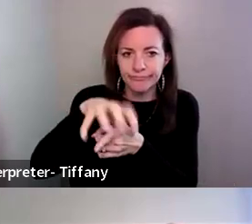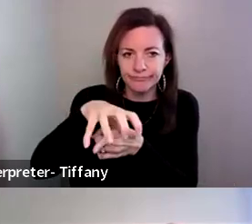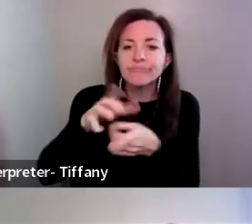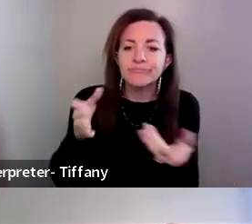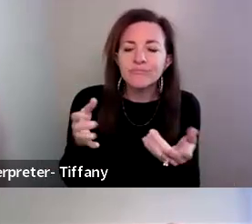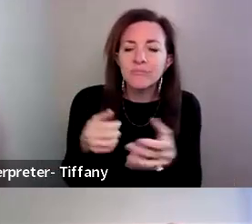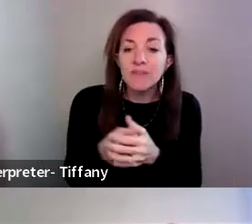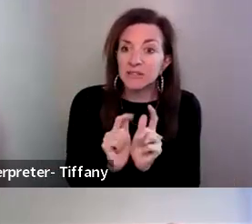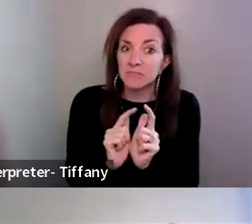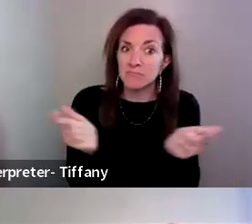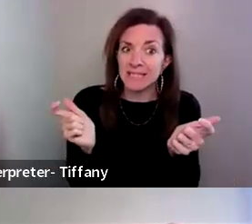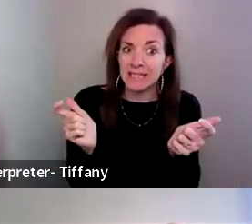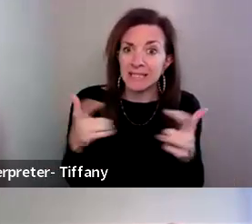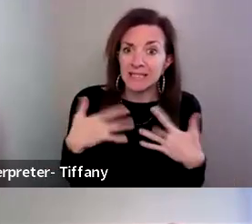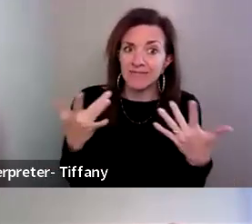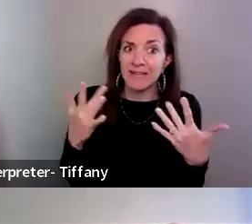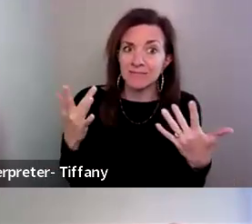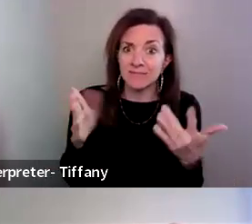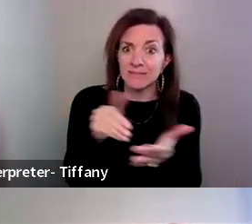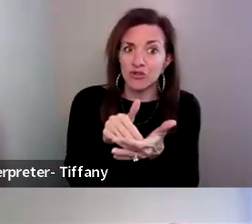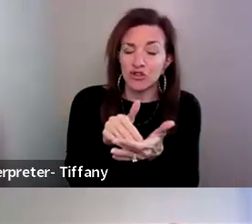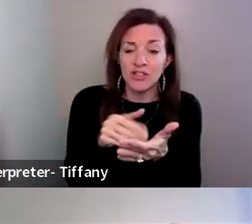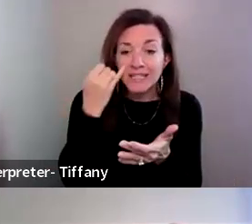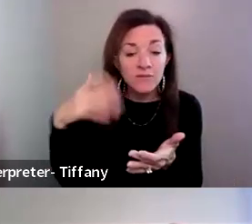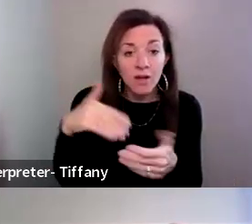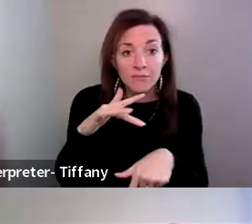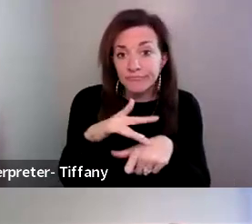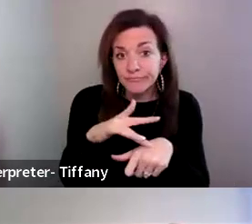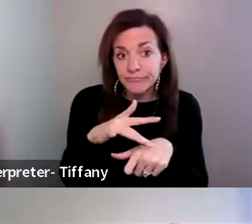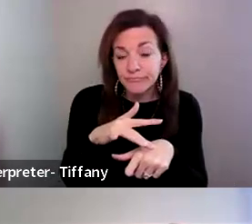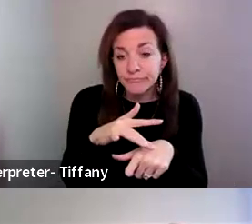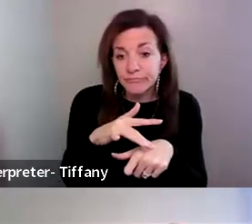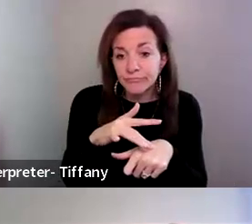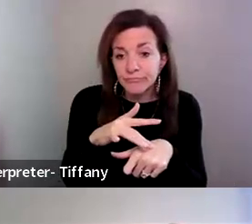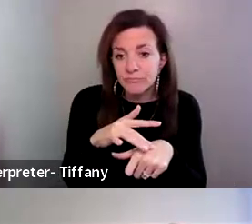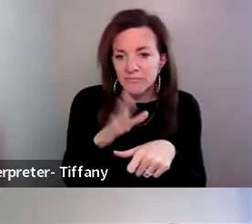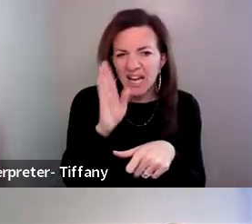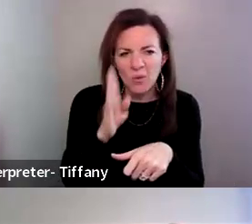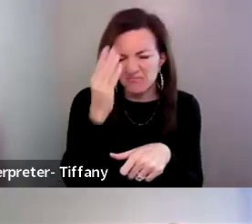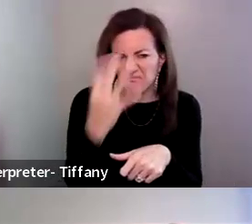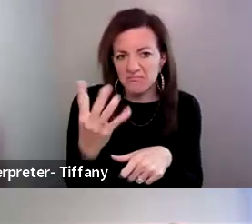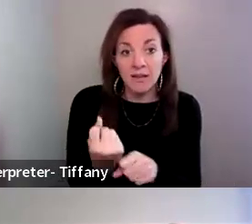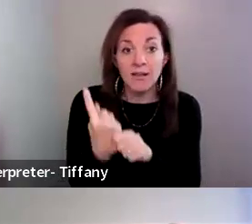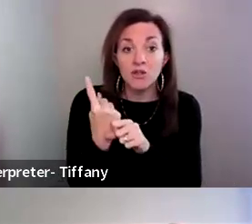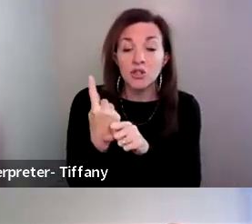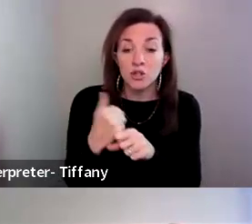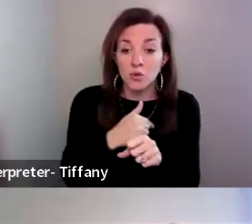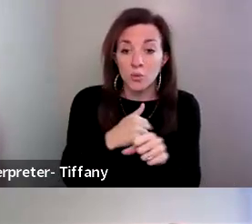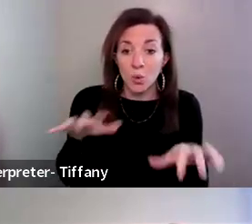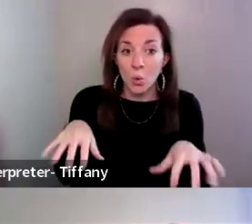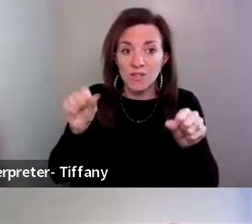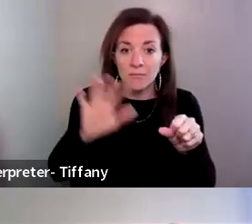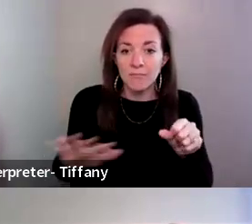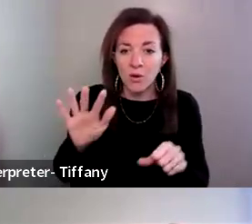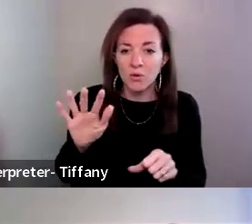And it's a pretty big event center. So if you guys haven't been there, I'll let you know that last year we were able to host